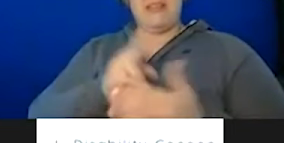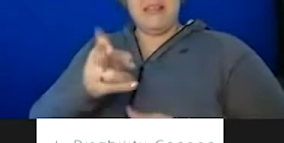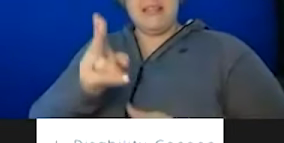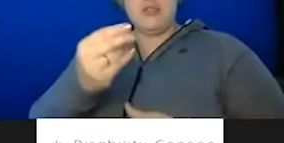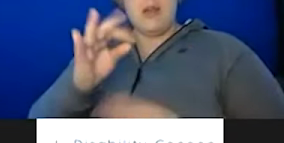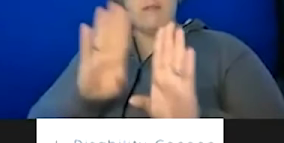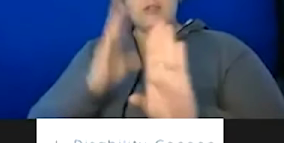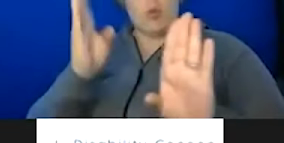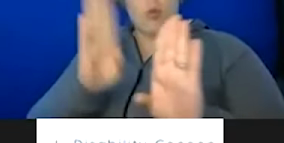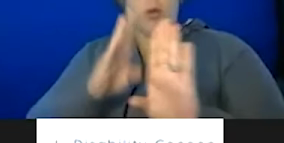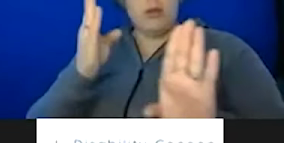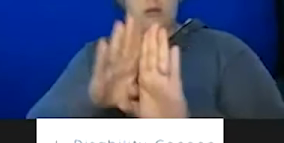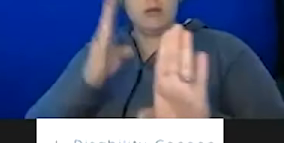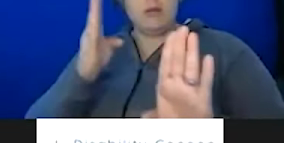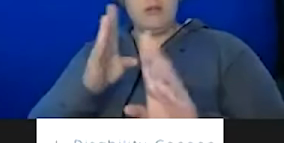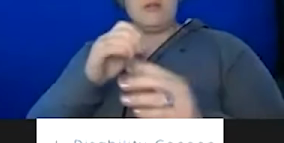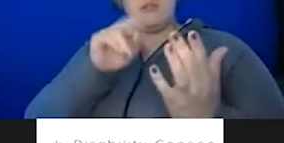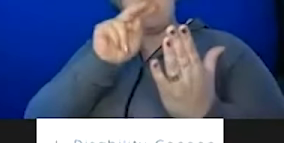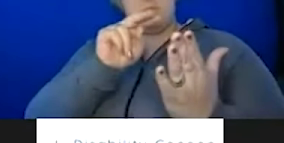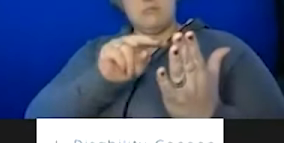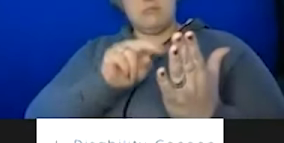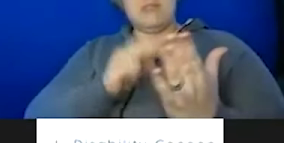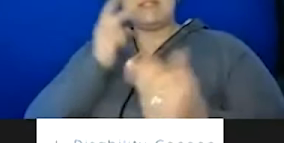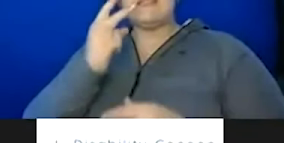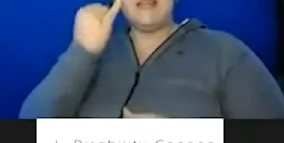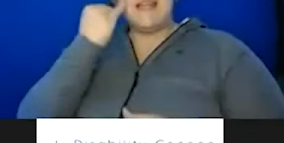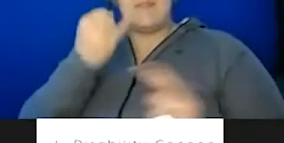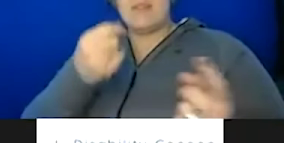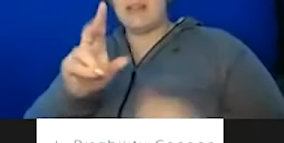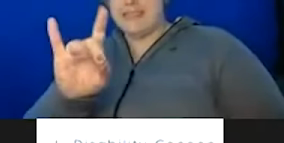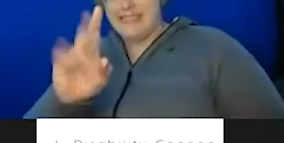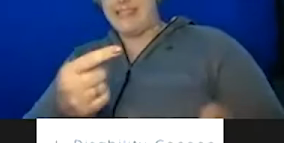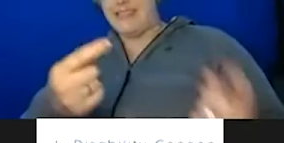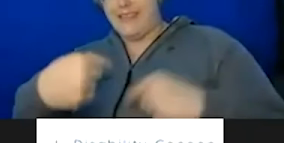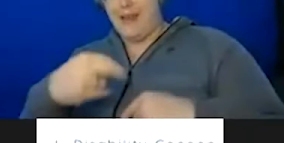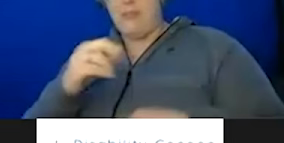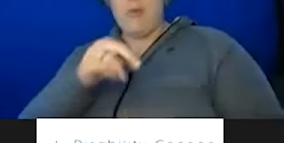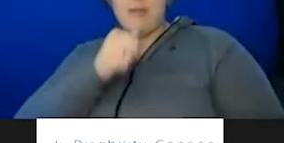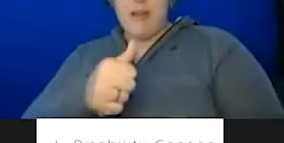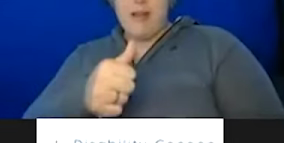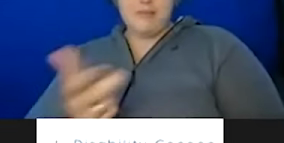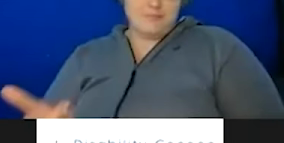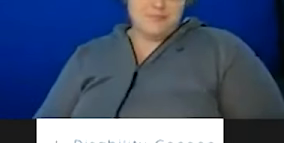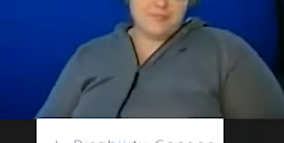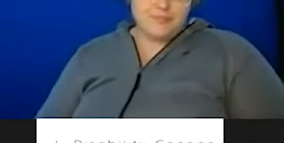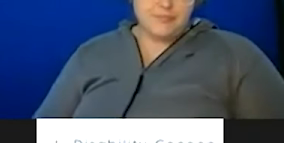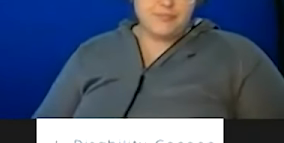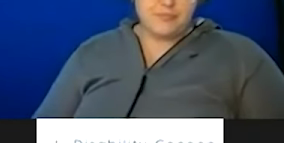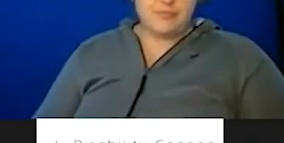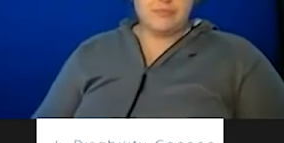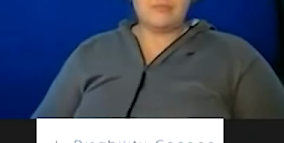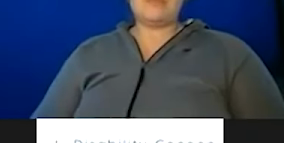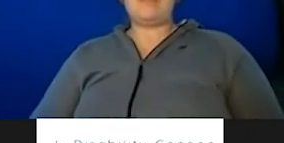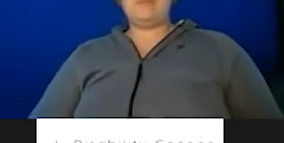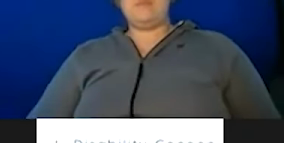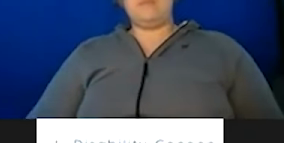said they did. So that's another nice thing. They also have what they